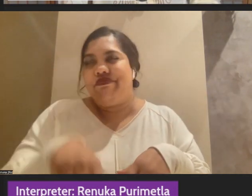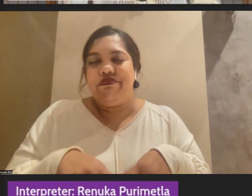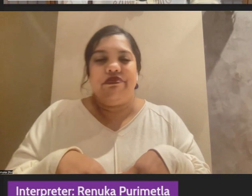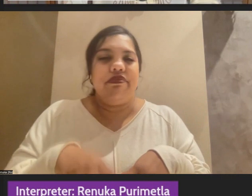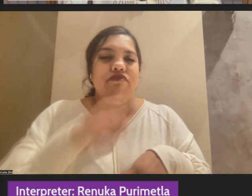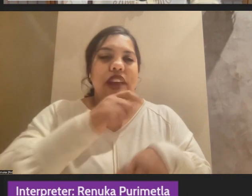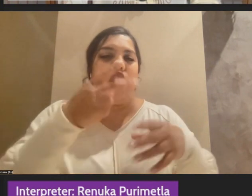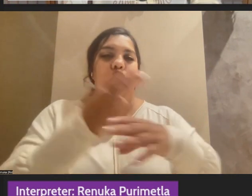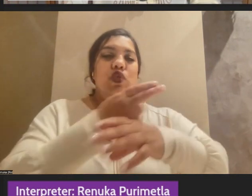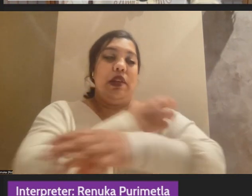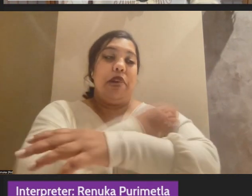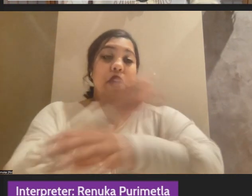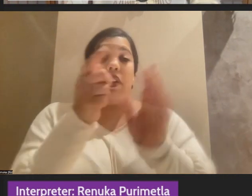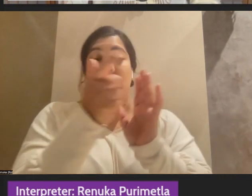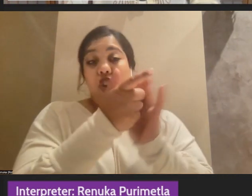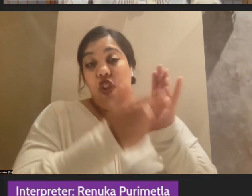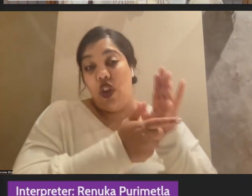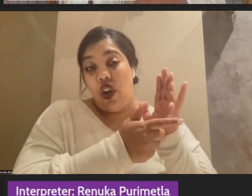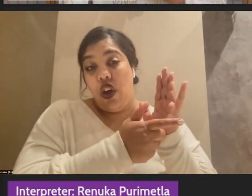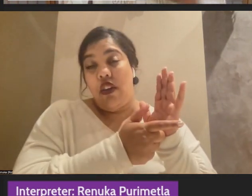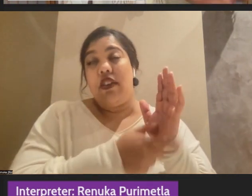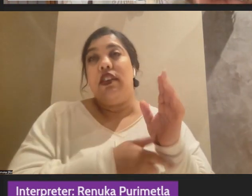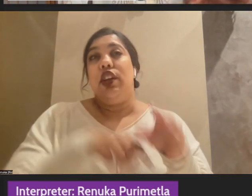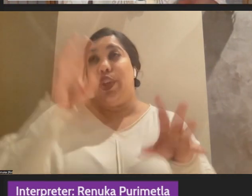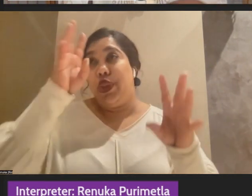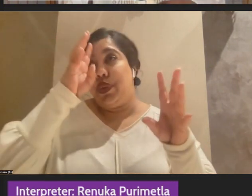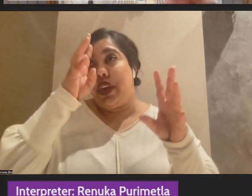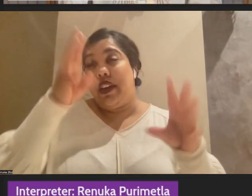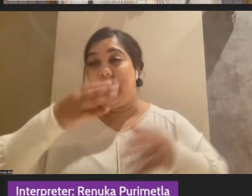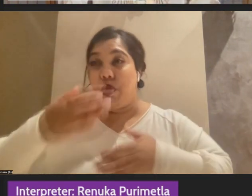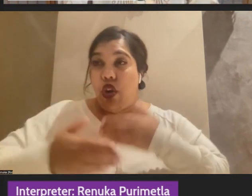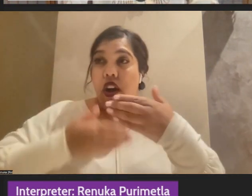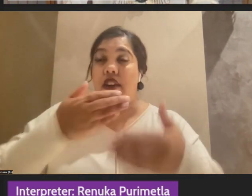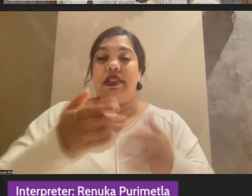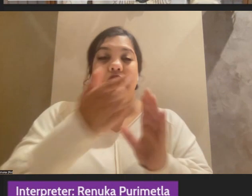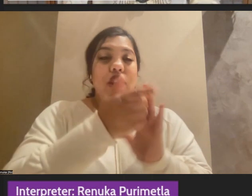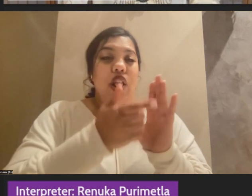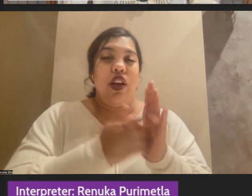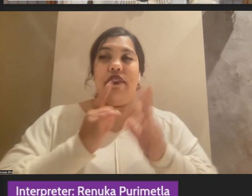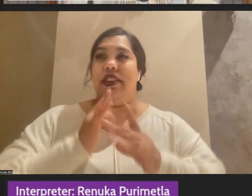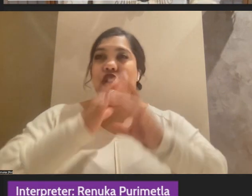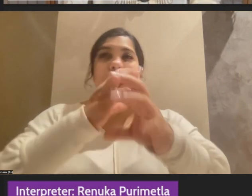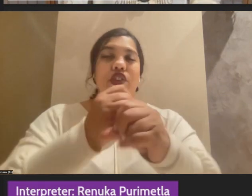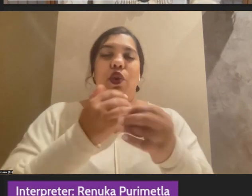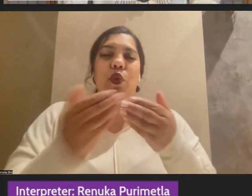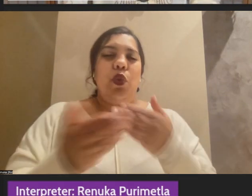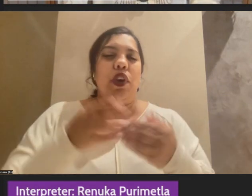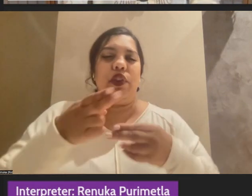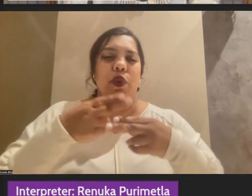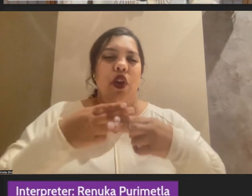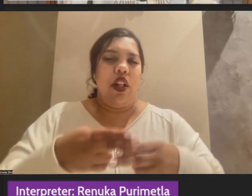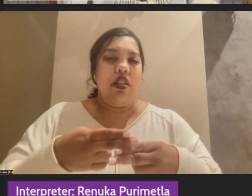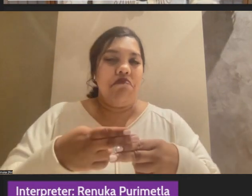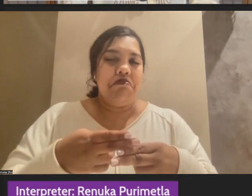law, creative process, law of attraction. I don't care what you want to call it. We're not actually engaging it in a way